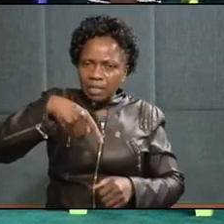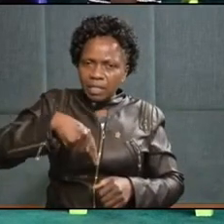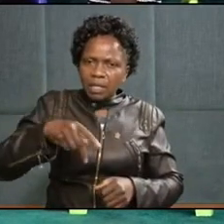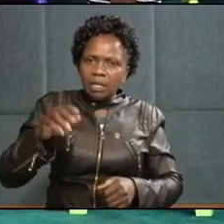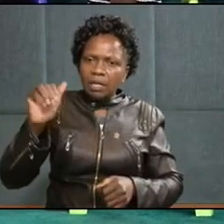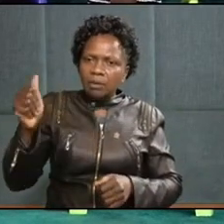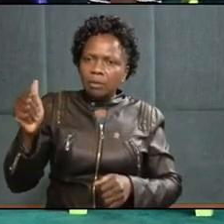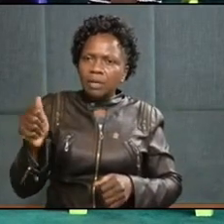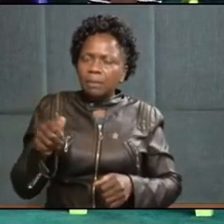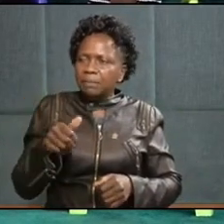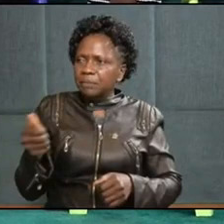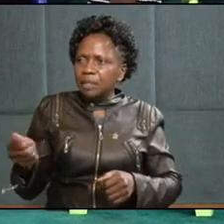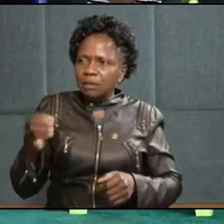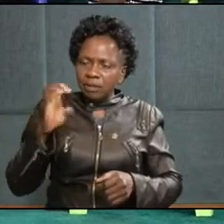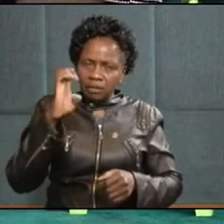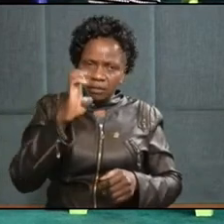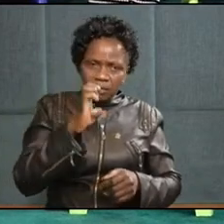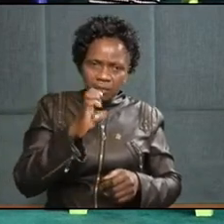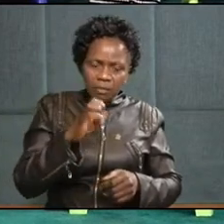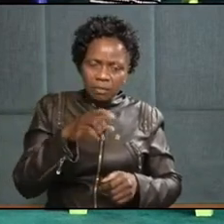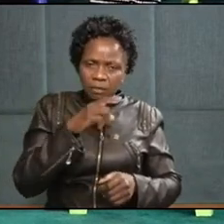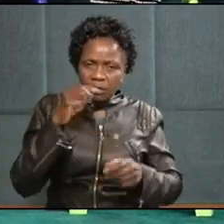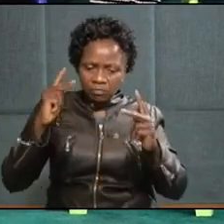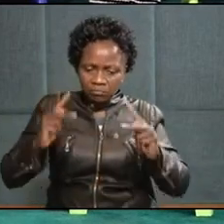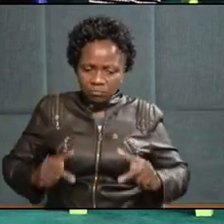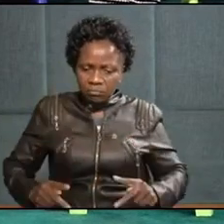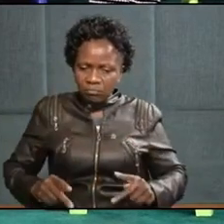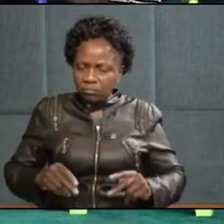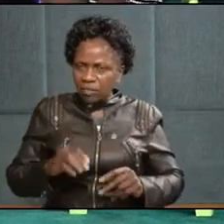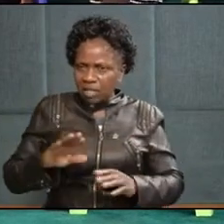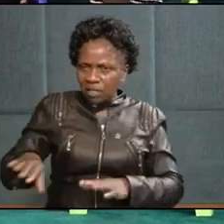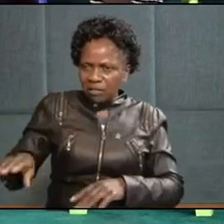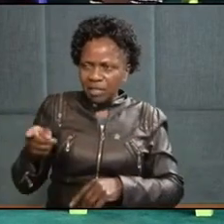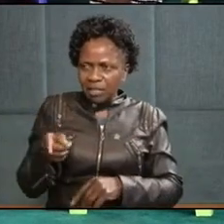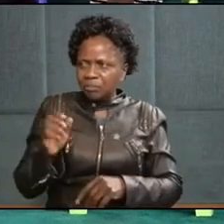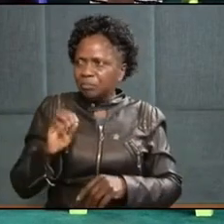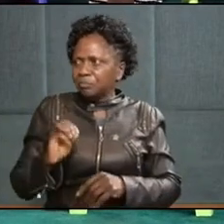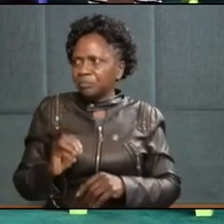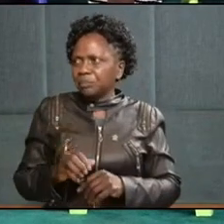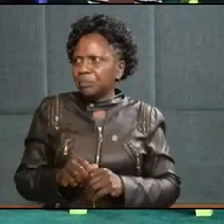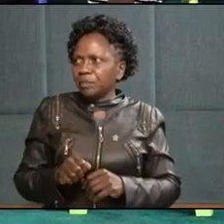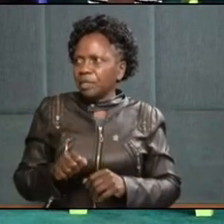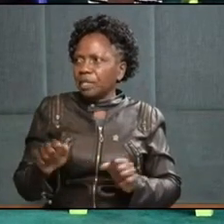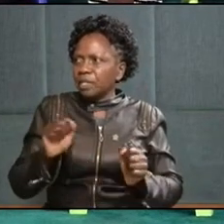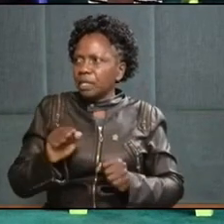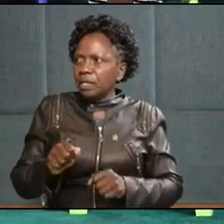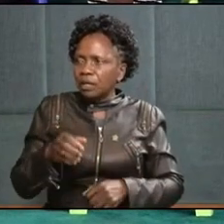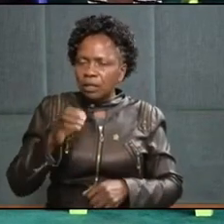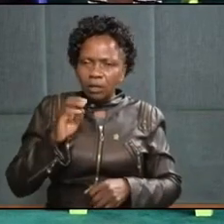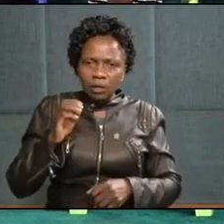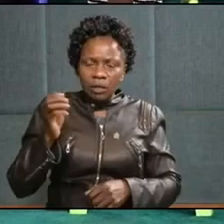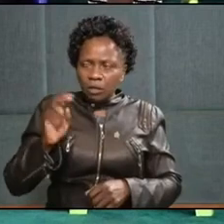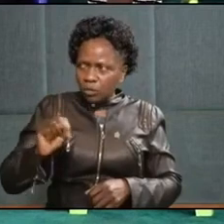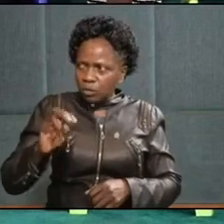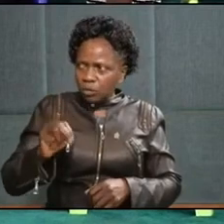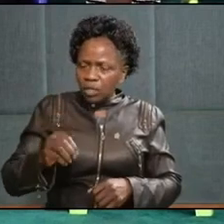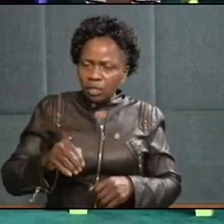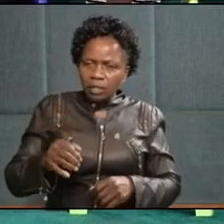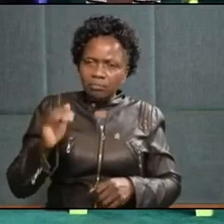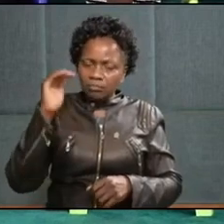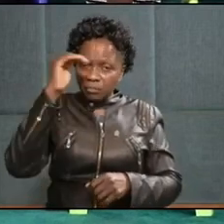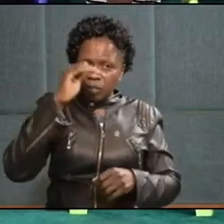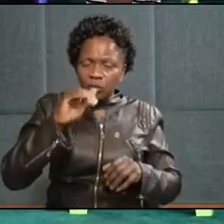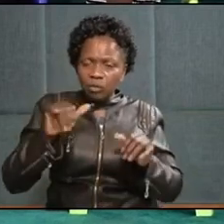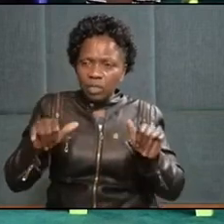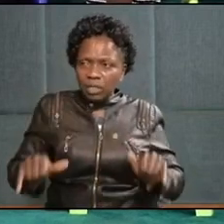wait, do the people in Ephesus allow Paul to just leave like that? Yes, Sarah? No, they ask him to stay